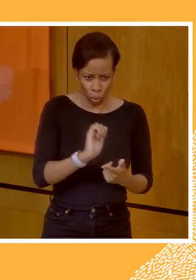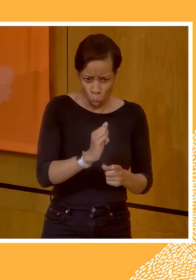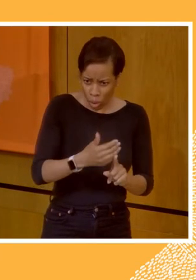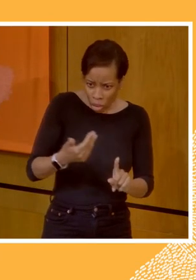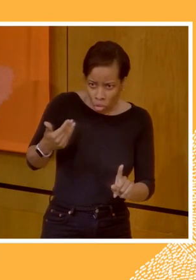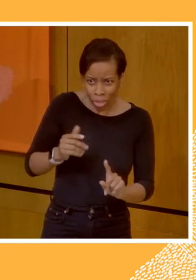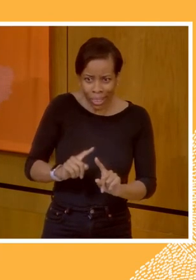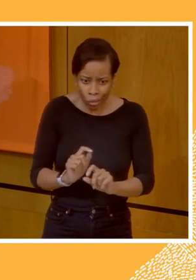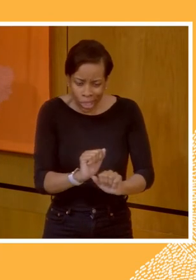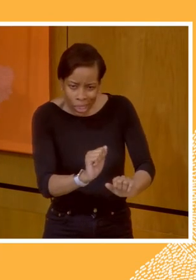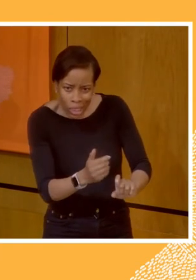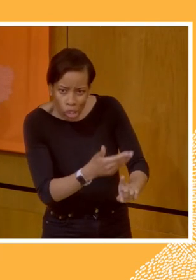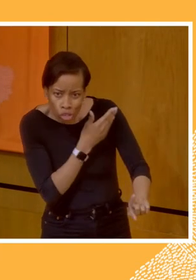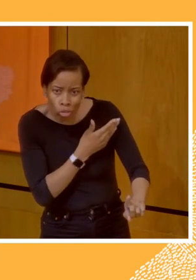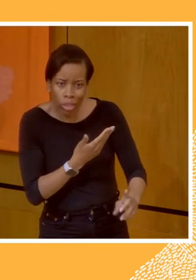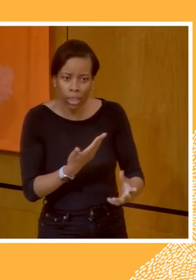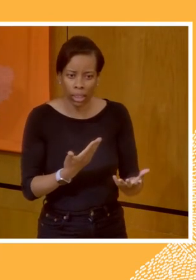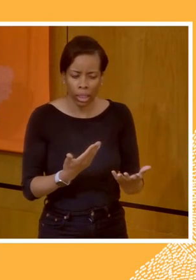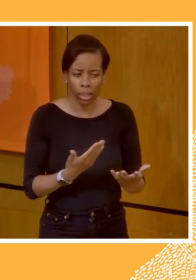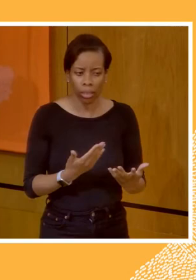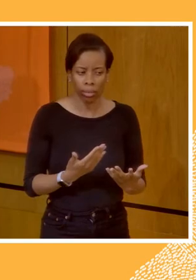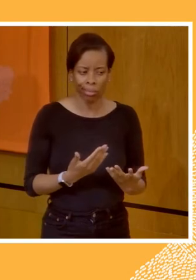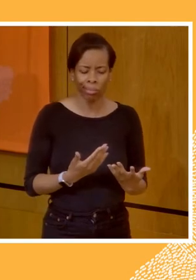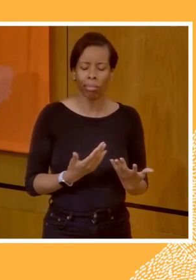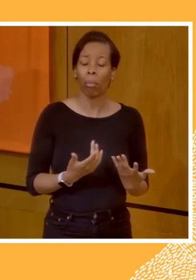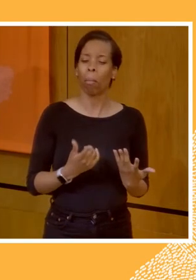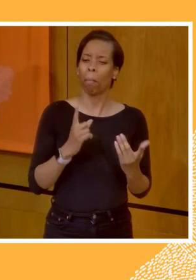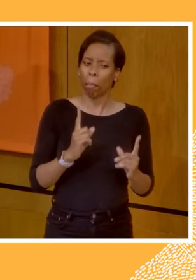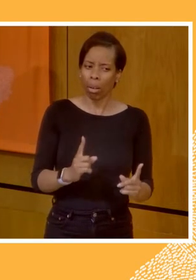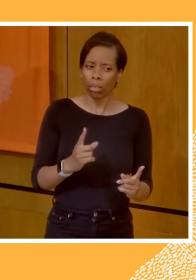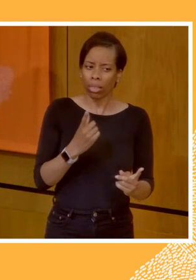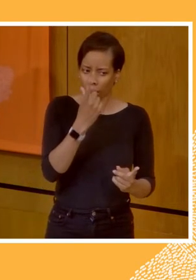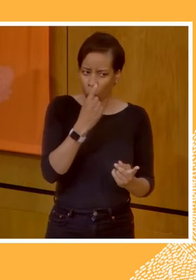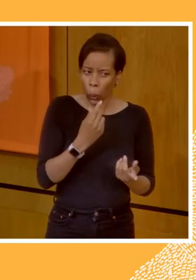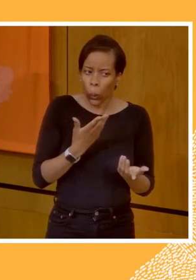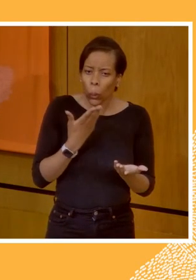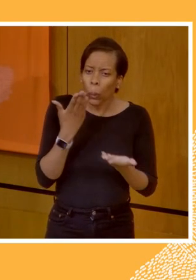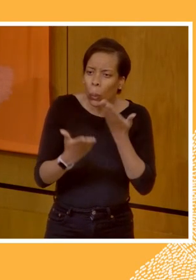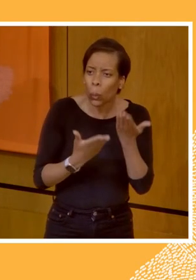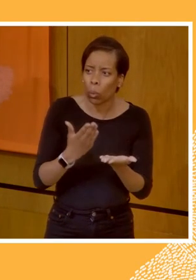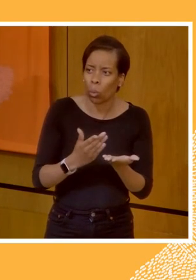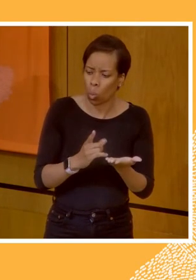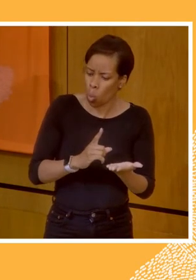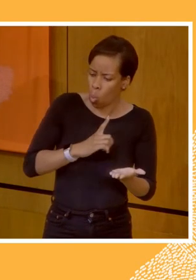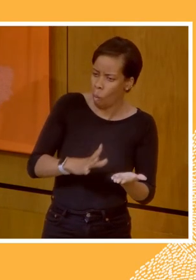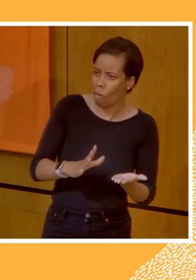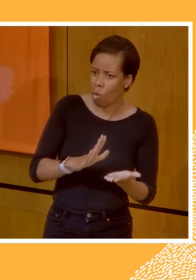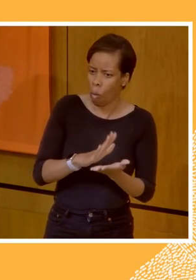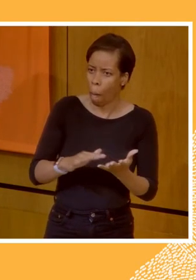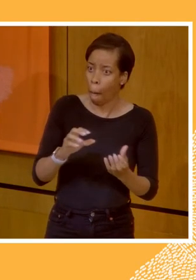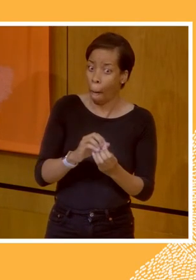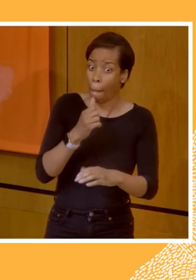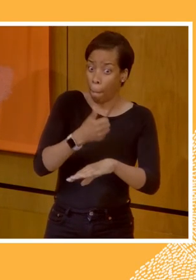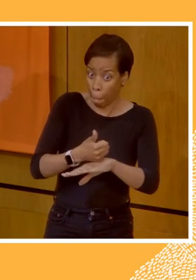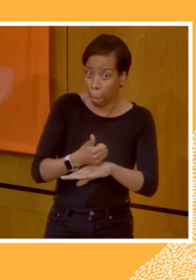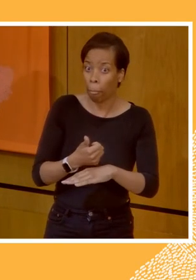about why we were so adamant about having these community embedded hubs to do this work in order to gain trust.